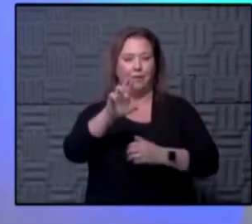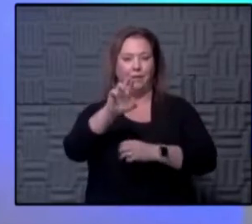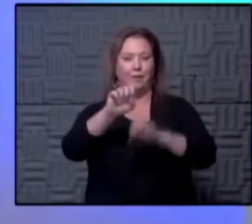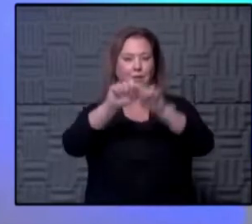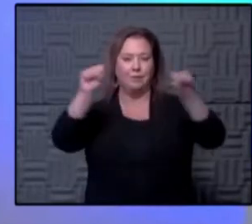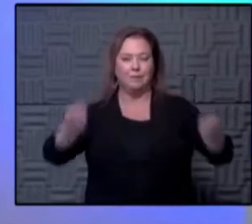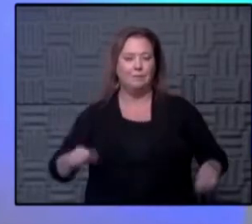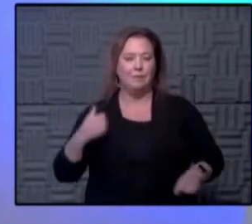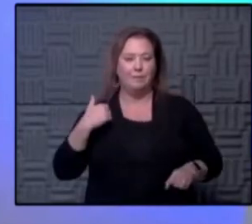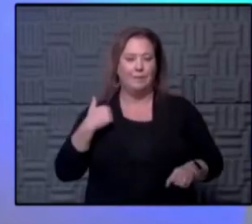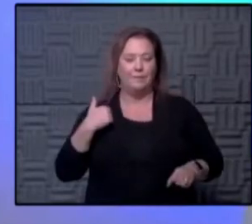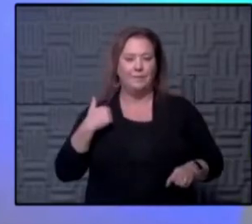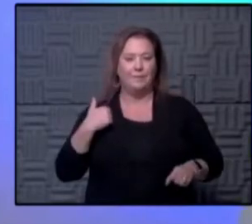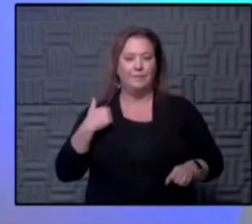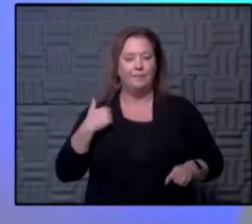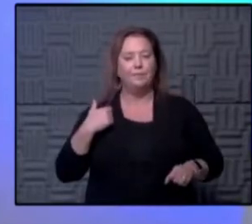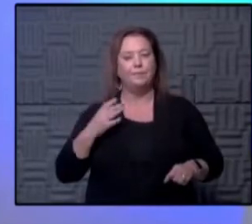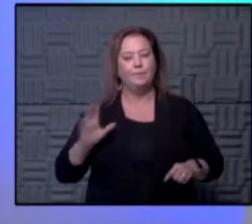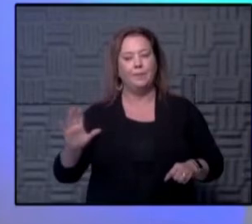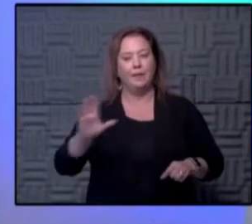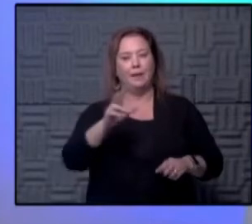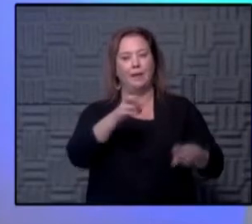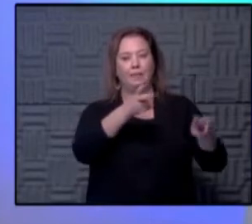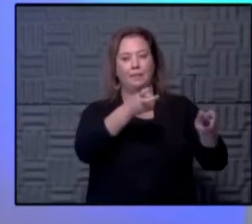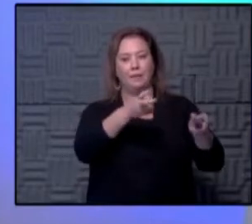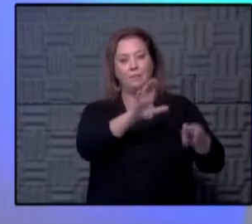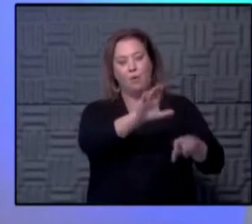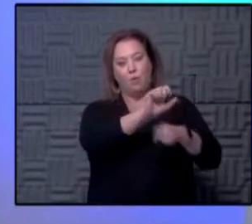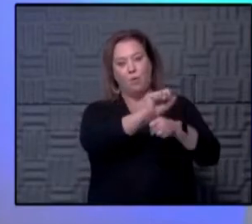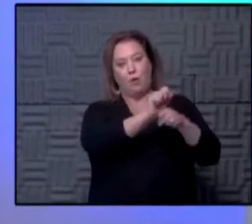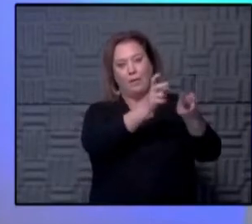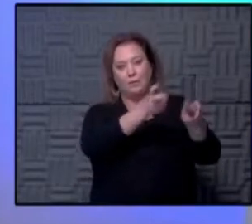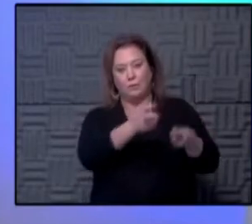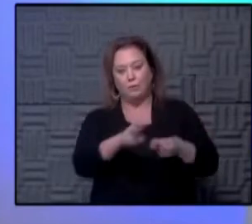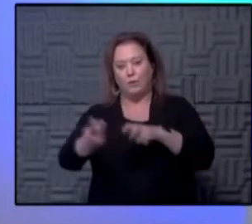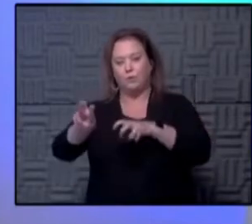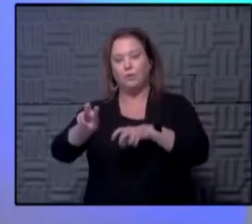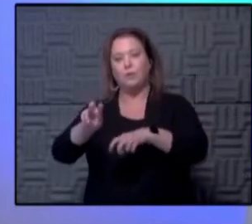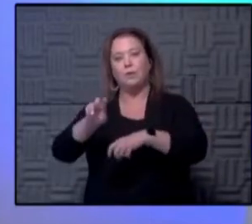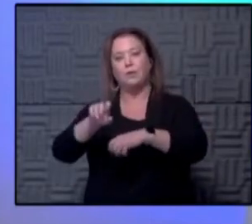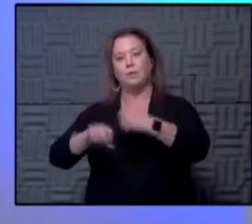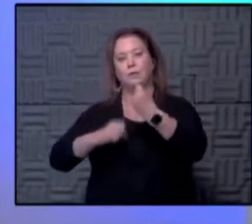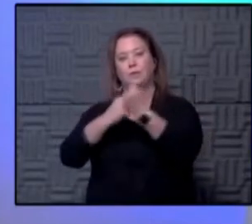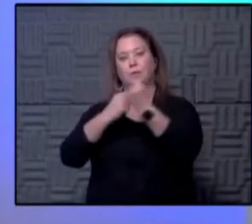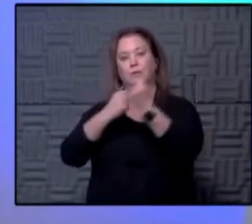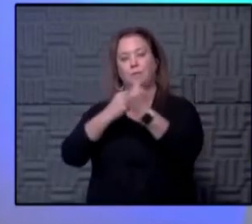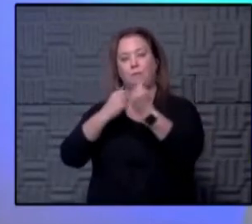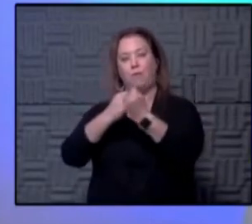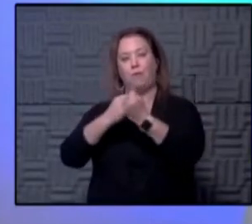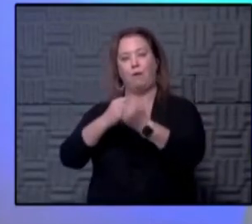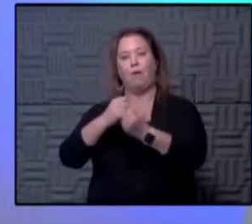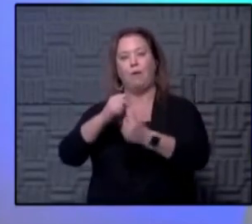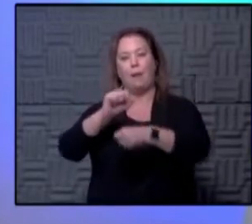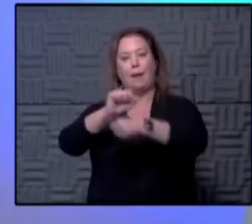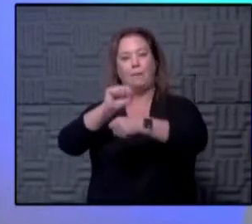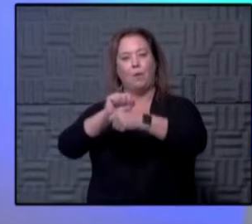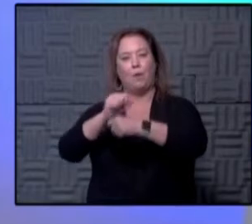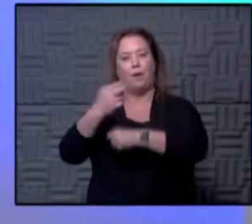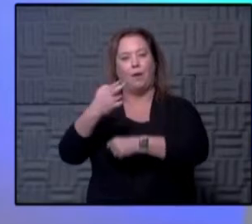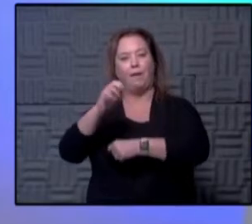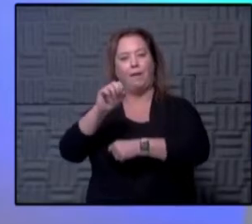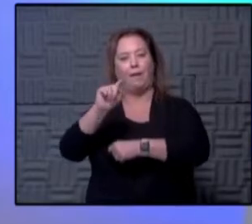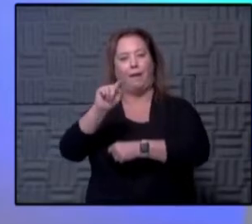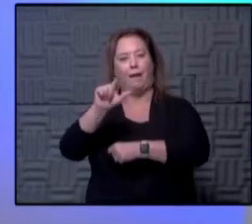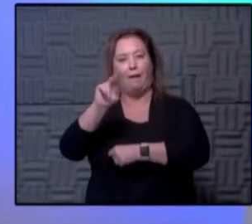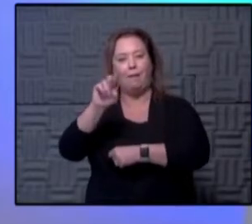So, they've transitioned the work that they're doing to support our employee hotline and our swab clinic. And every day they're asking,